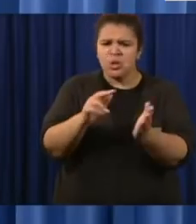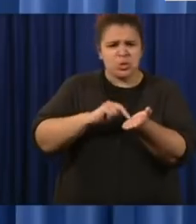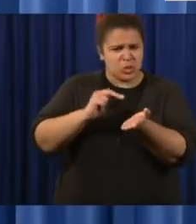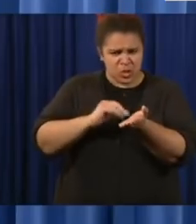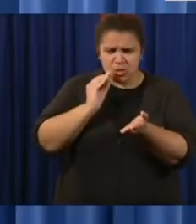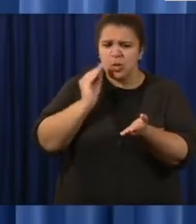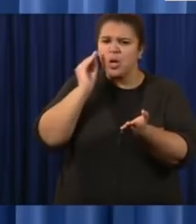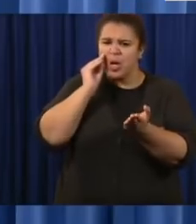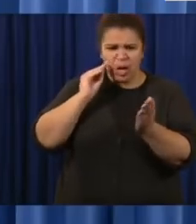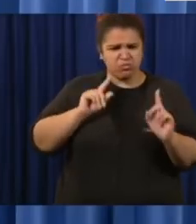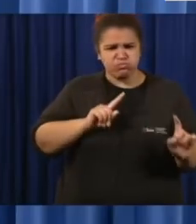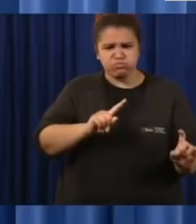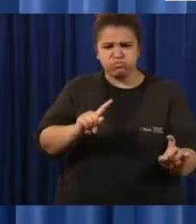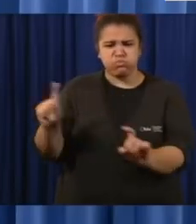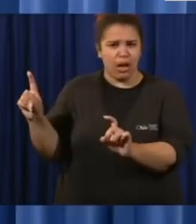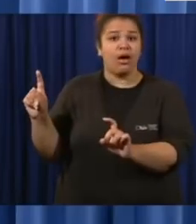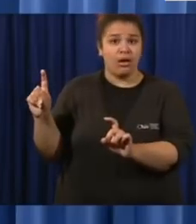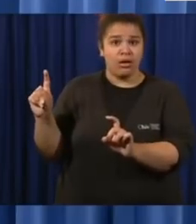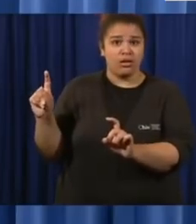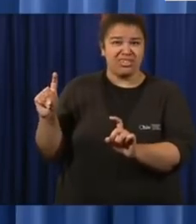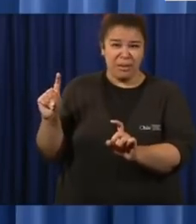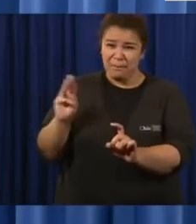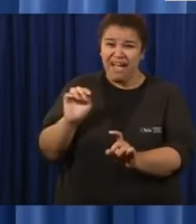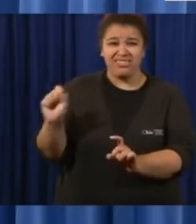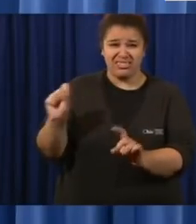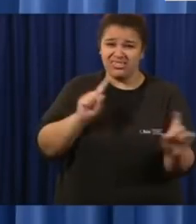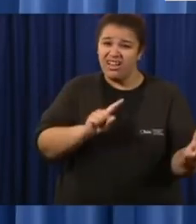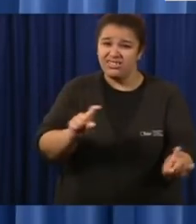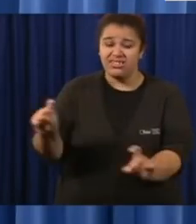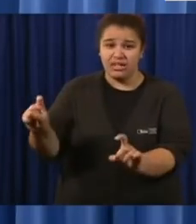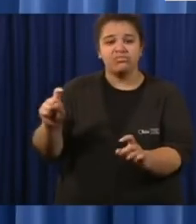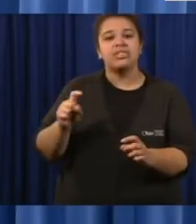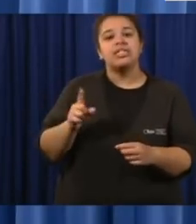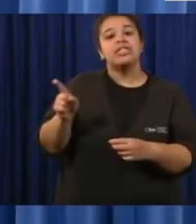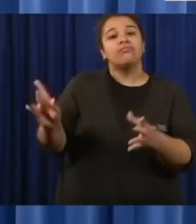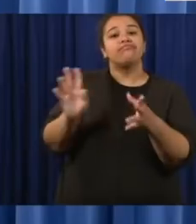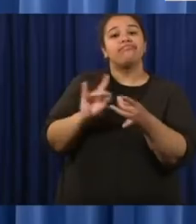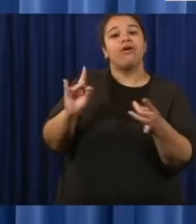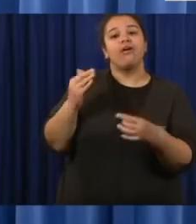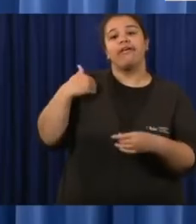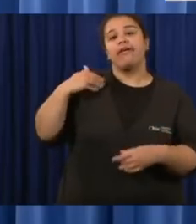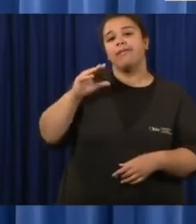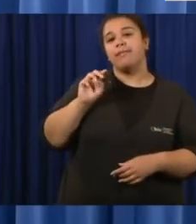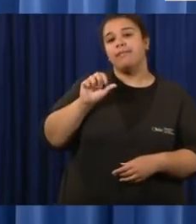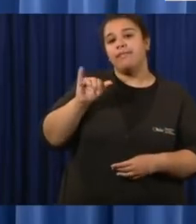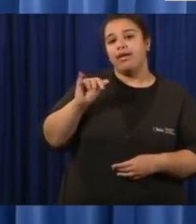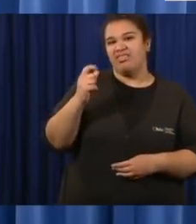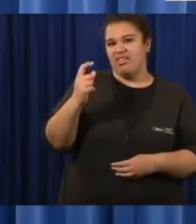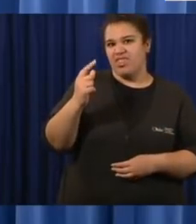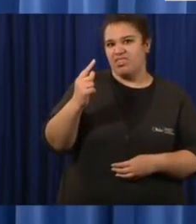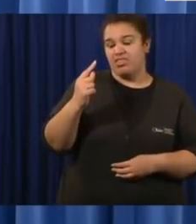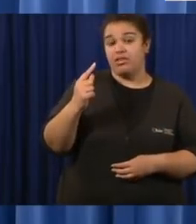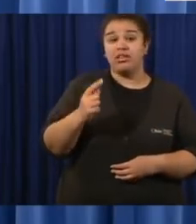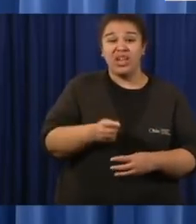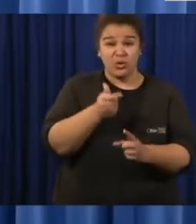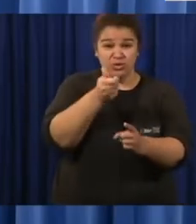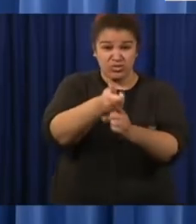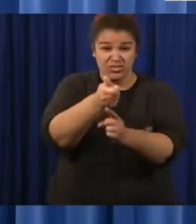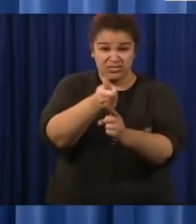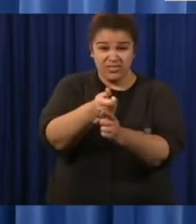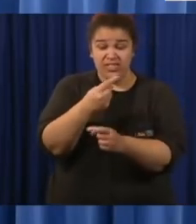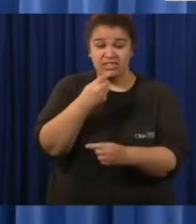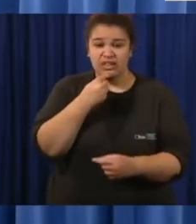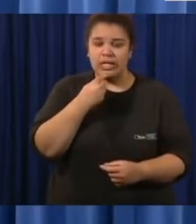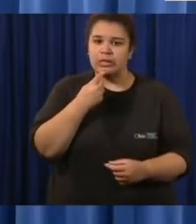He said that on May 11th. You have expressed some reservations about whether we are able to do that. Could you